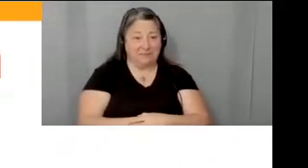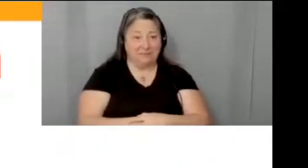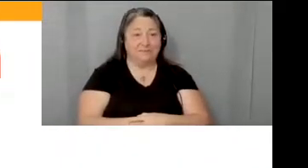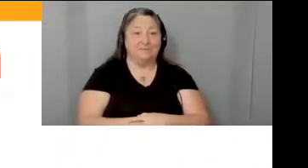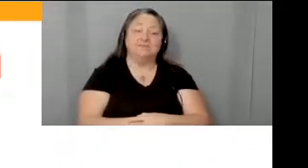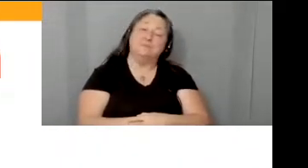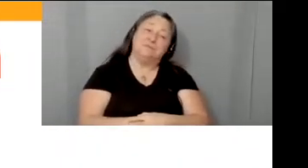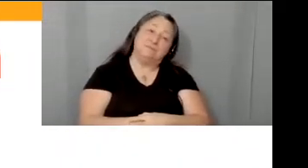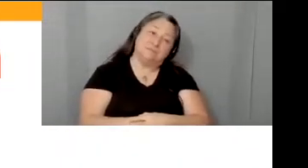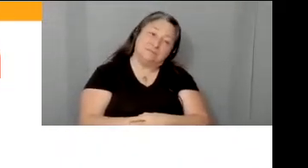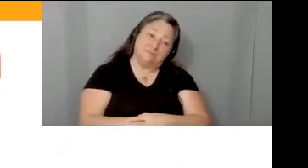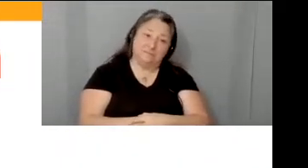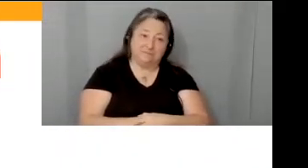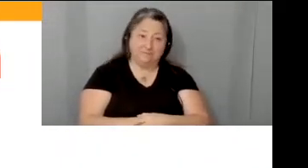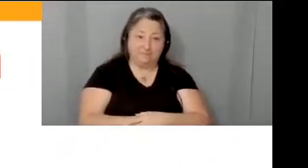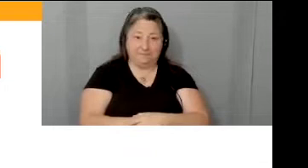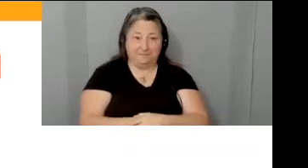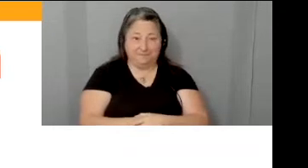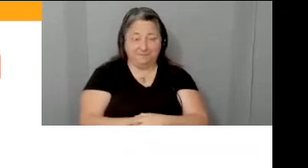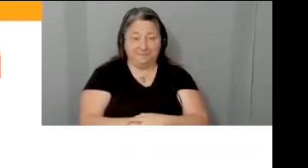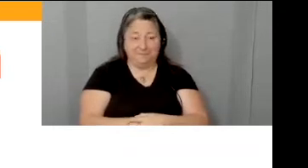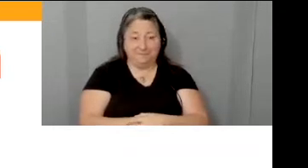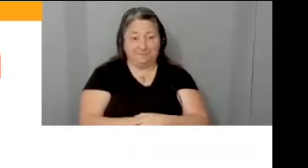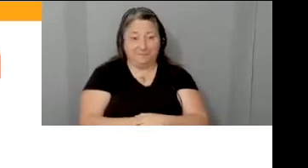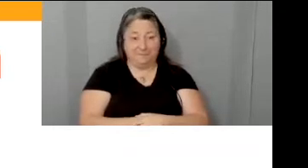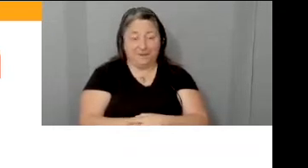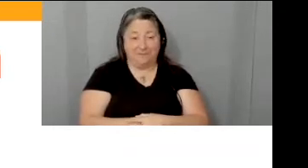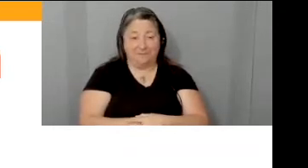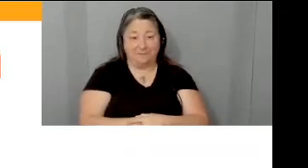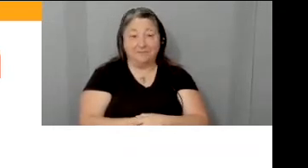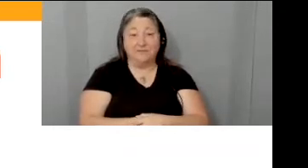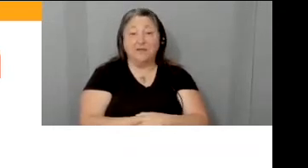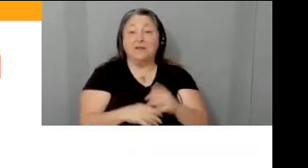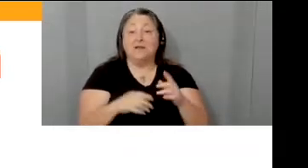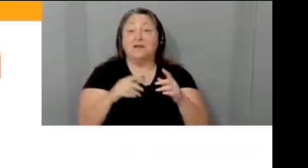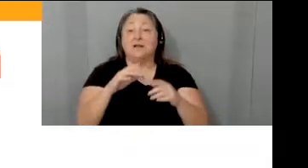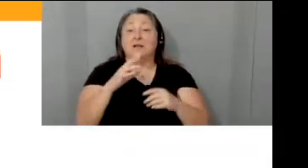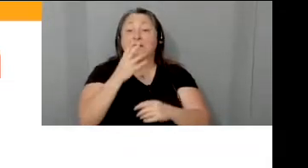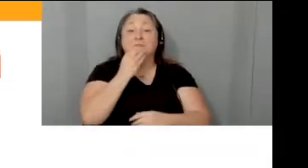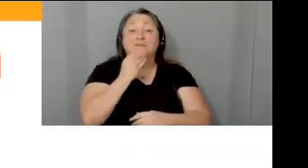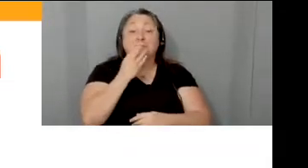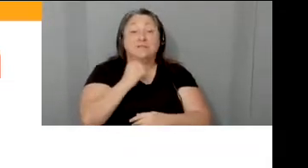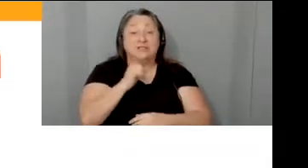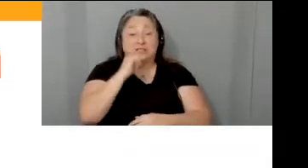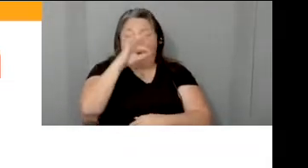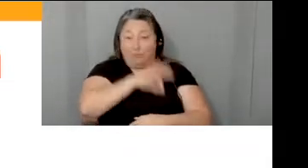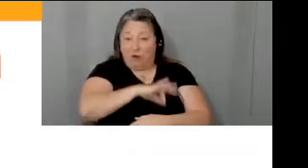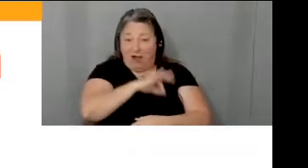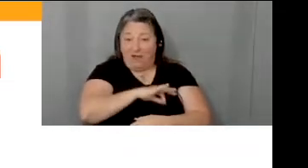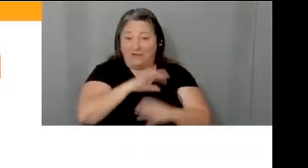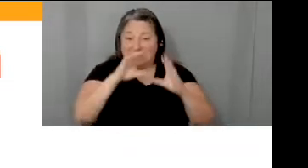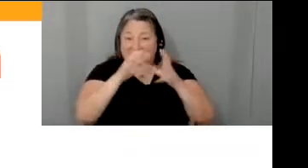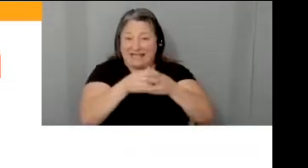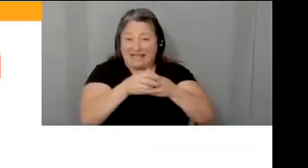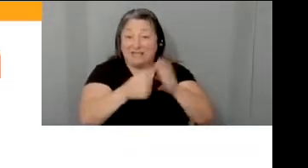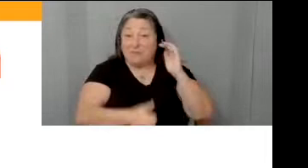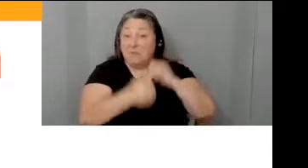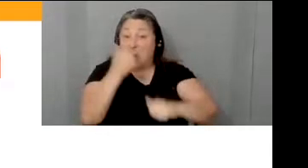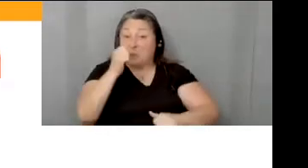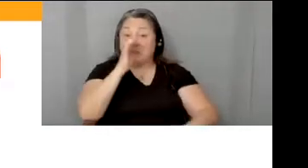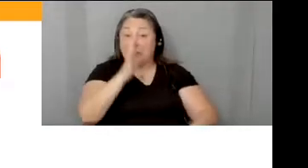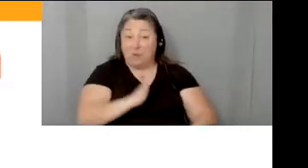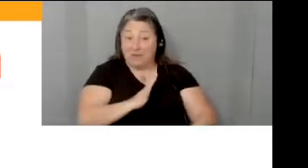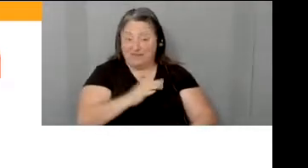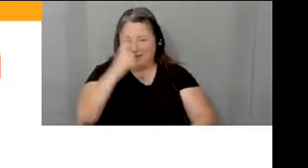The other thing that is interesting to note is that the Jewish nonprofit sector is made up predominantly of women. So if you think of